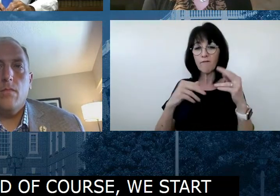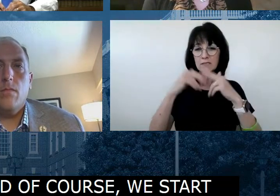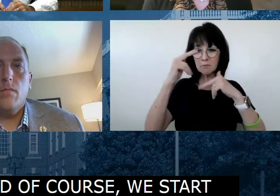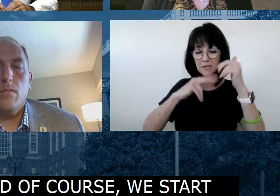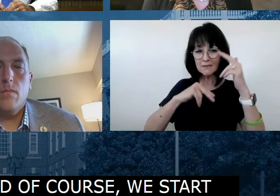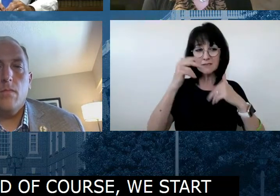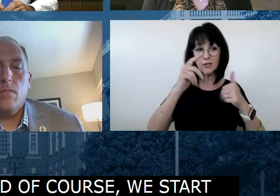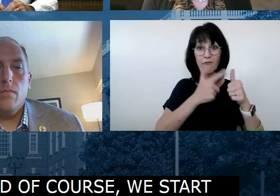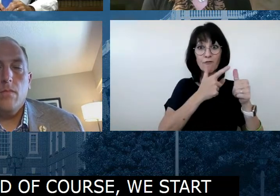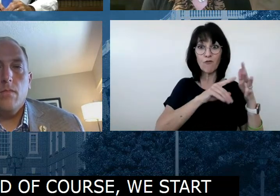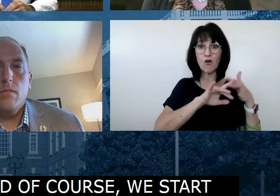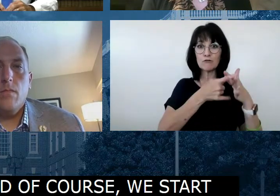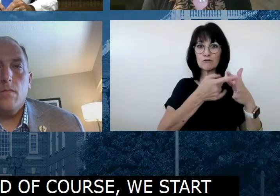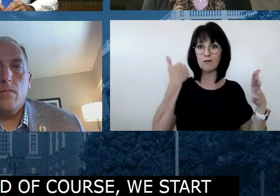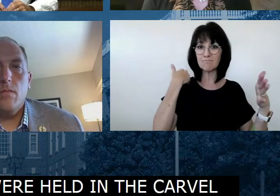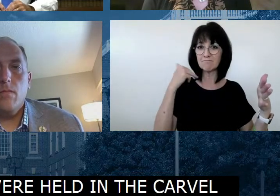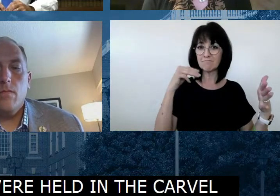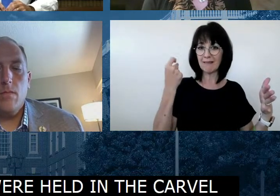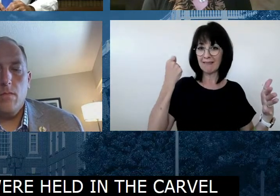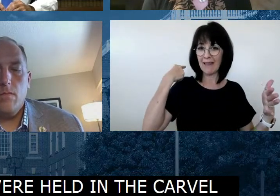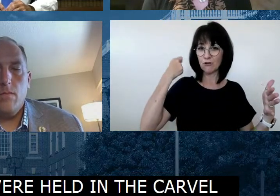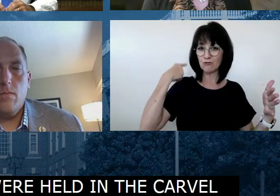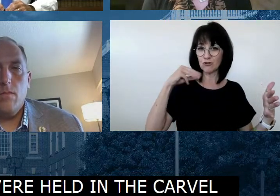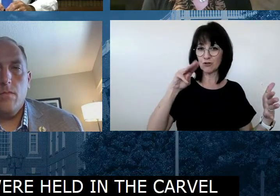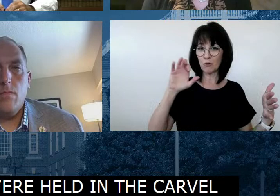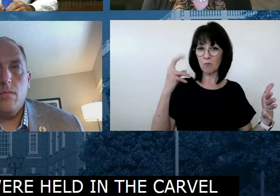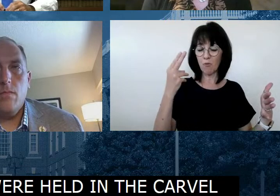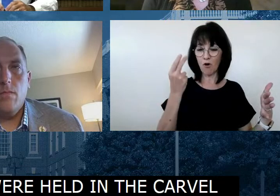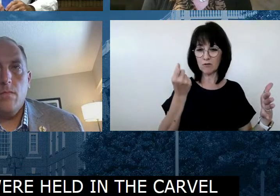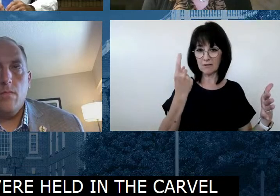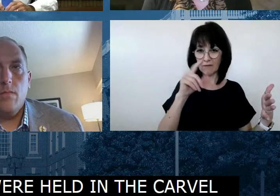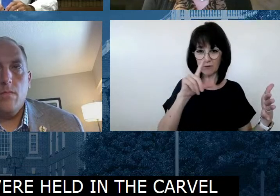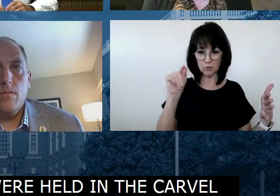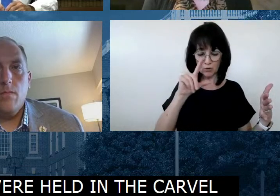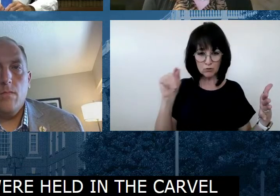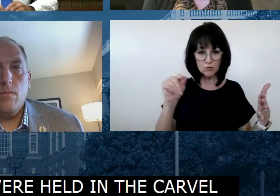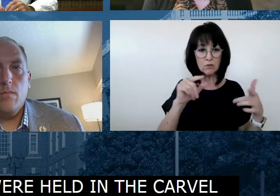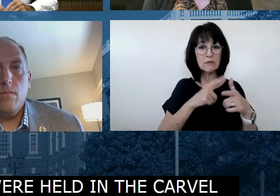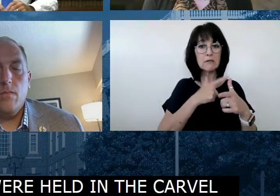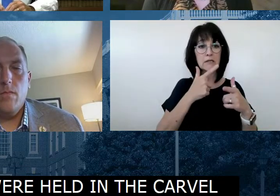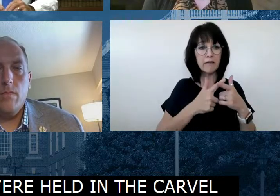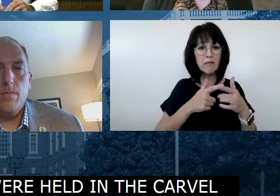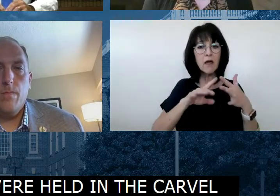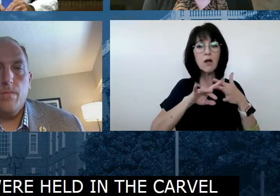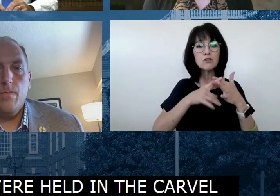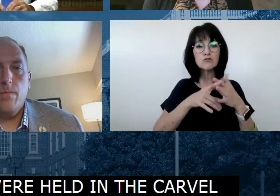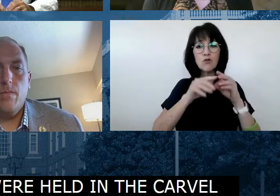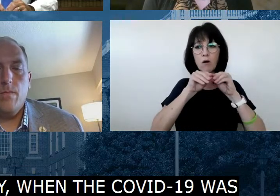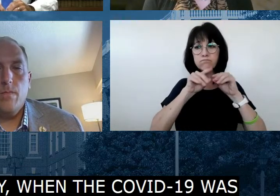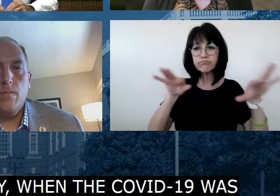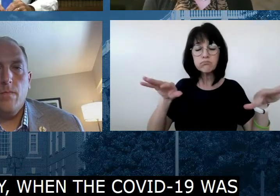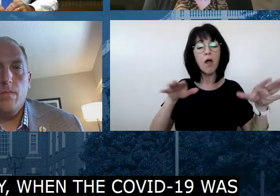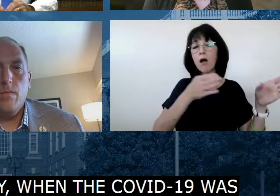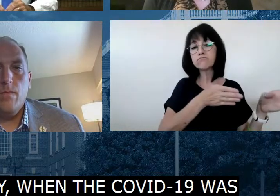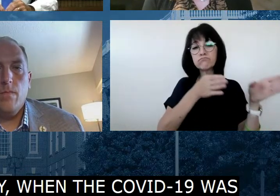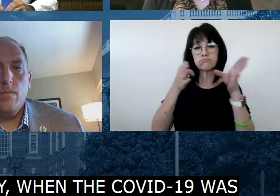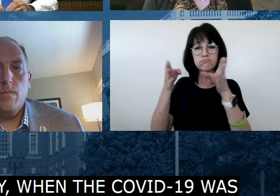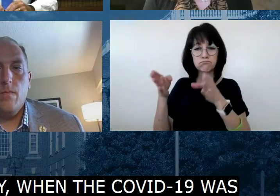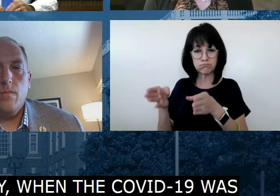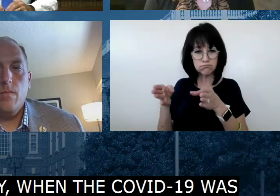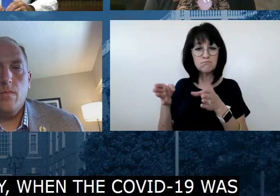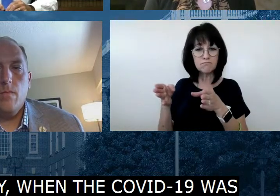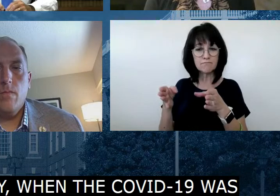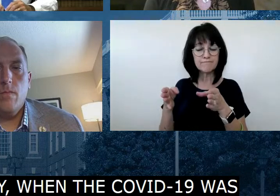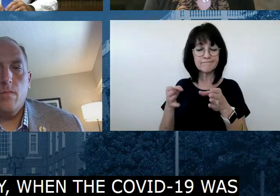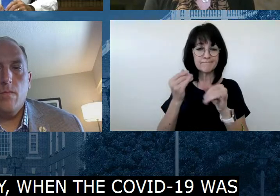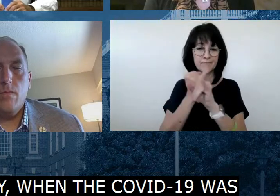the COVID-19 really was very strong in our state, we went to this more